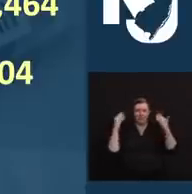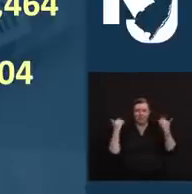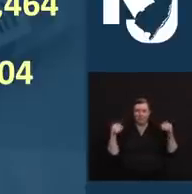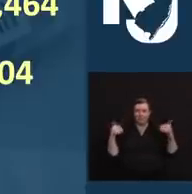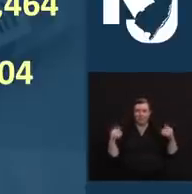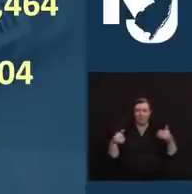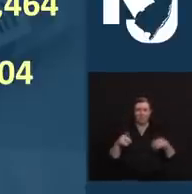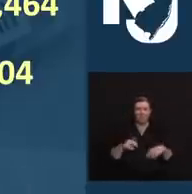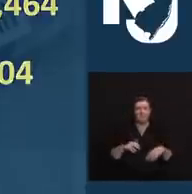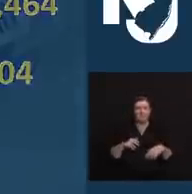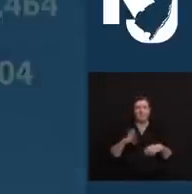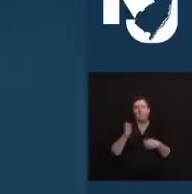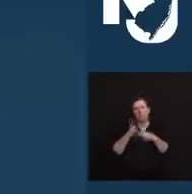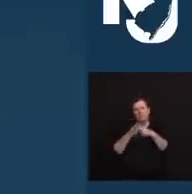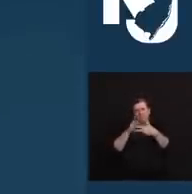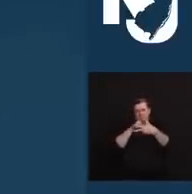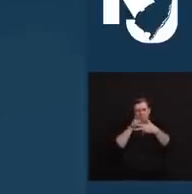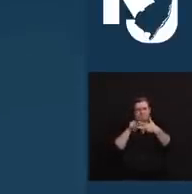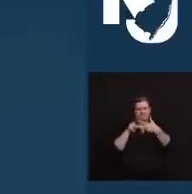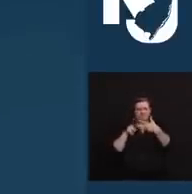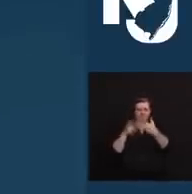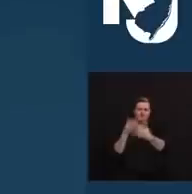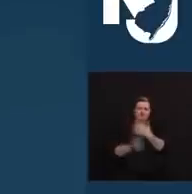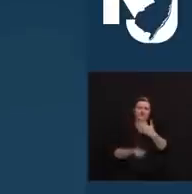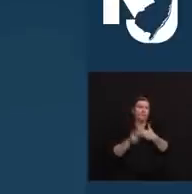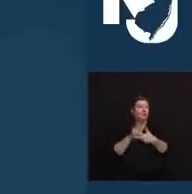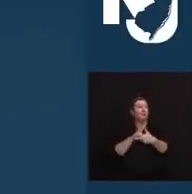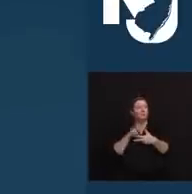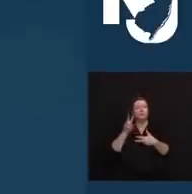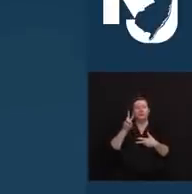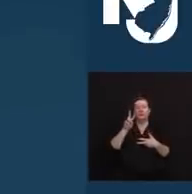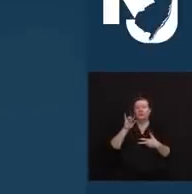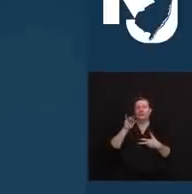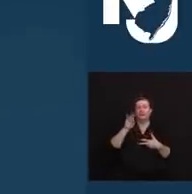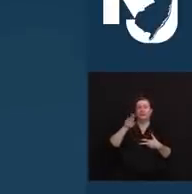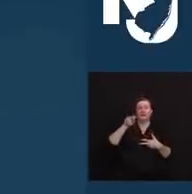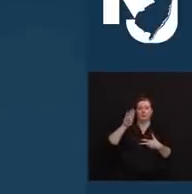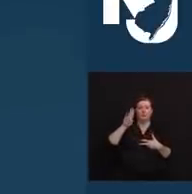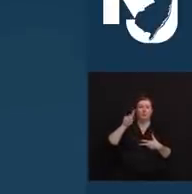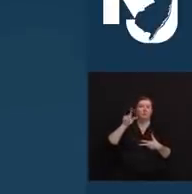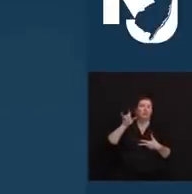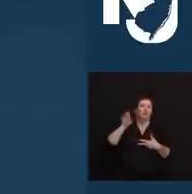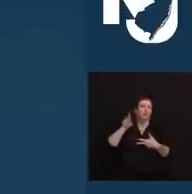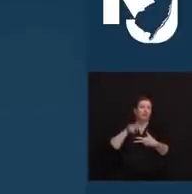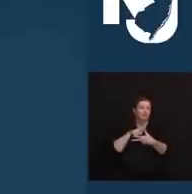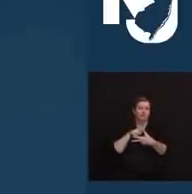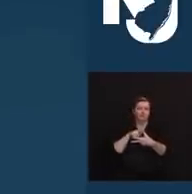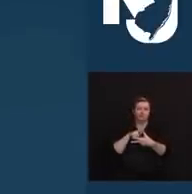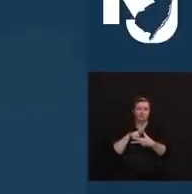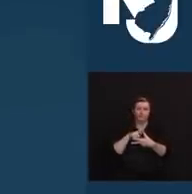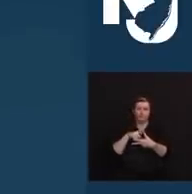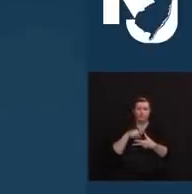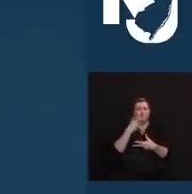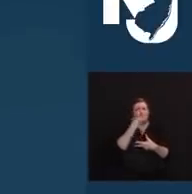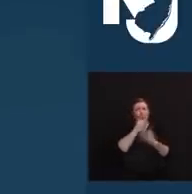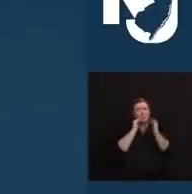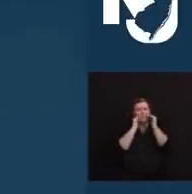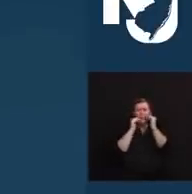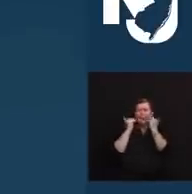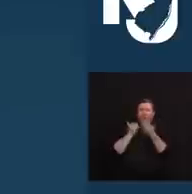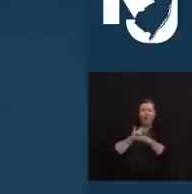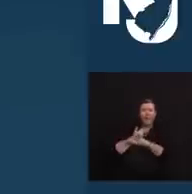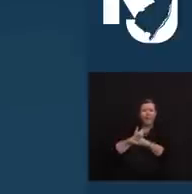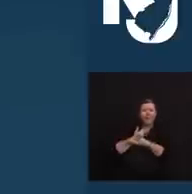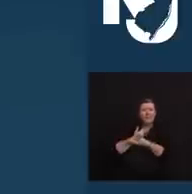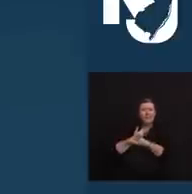Let's begin today by remembering this guy, Vincent Butler. What a great smile. What a great, huh? God love that guy.